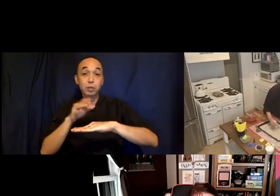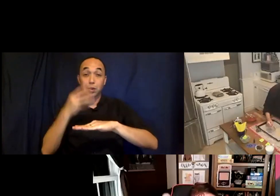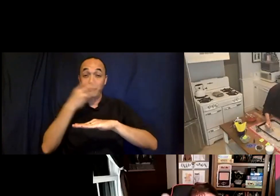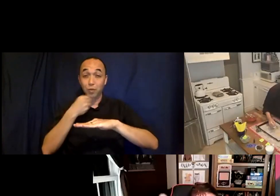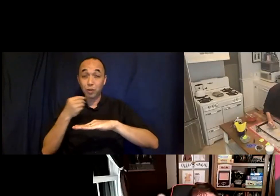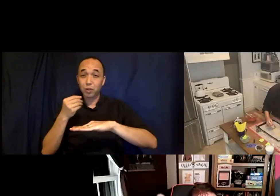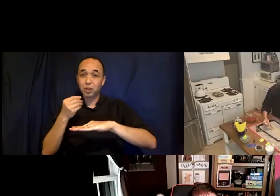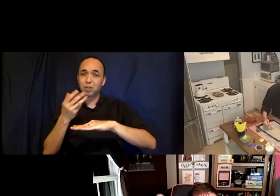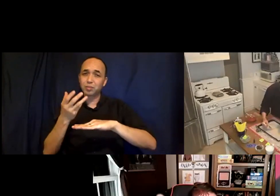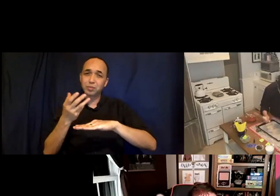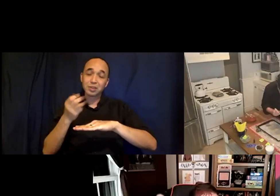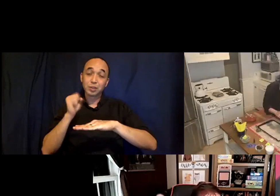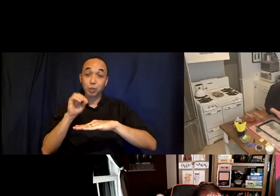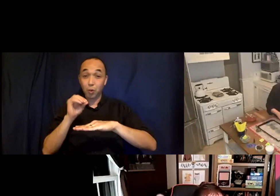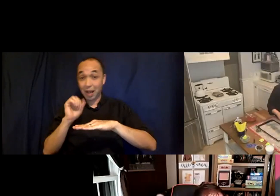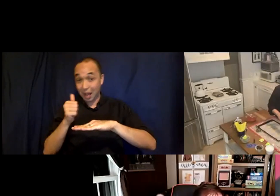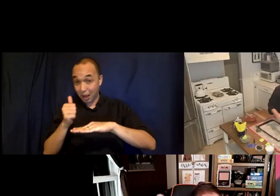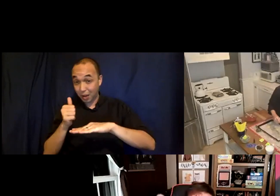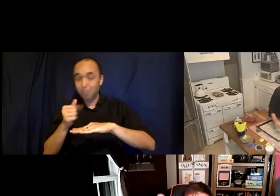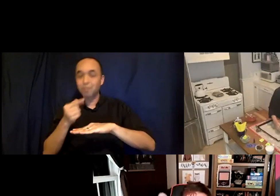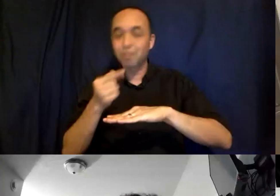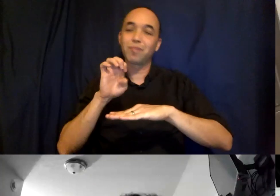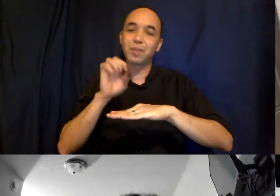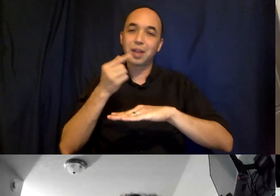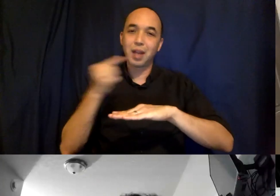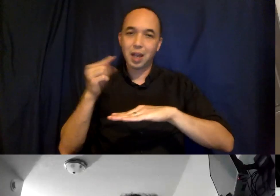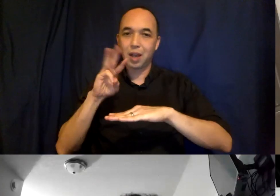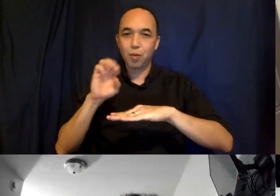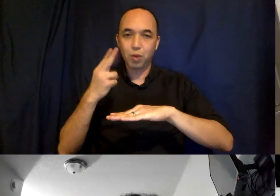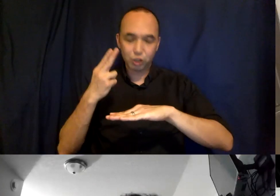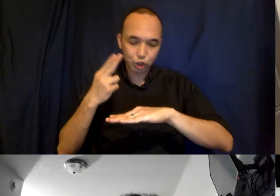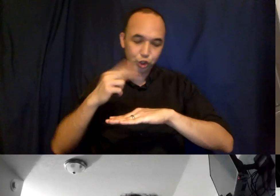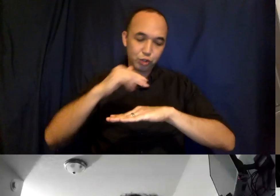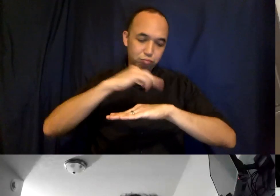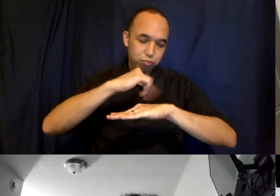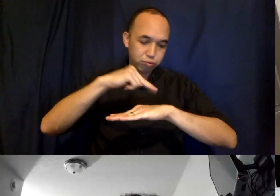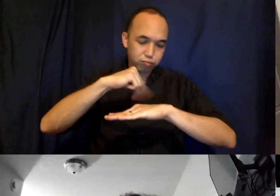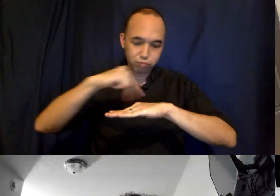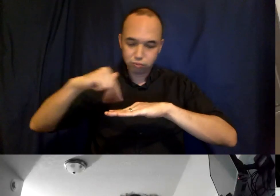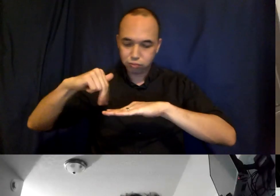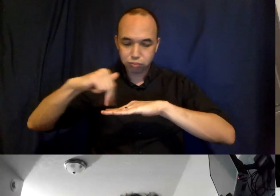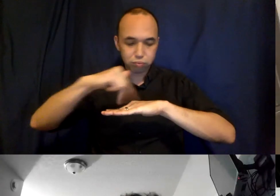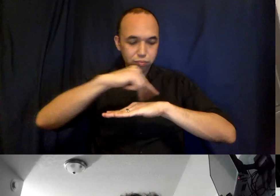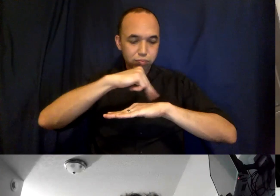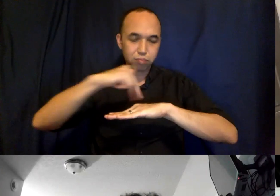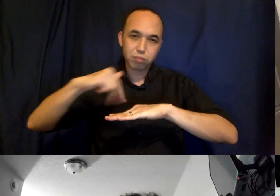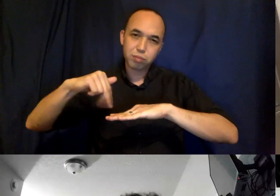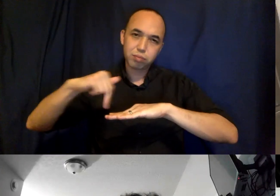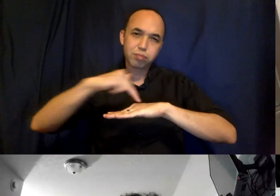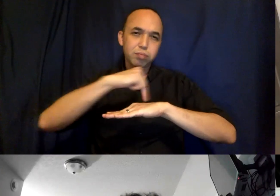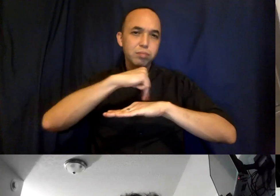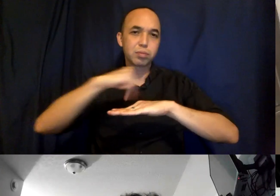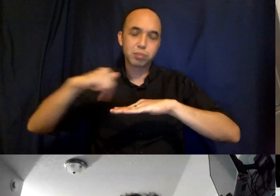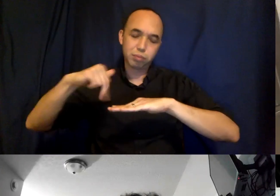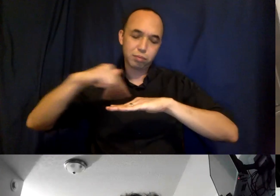and burnished and golden. So this is step one that's super duper important. If it doesn't,